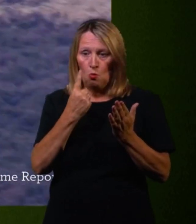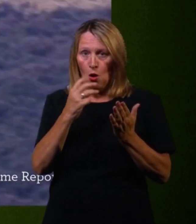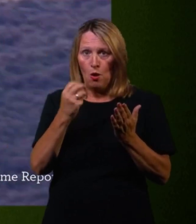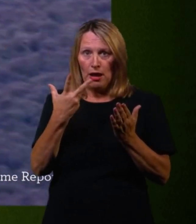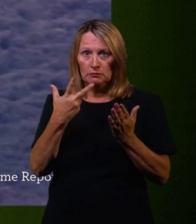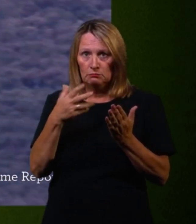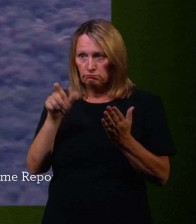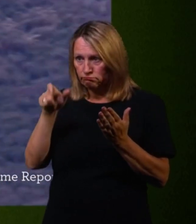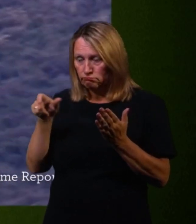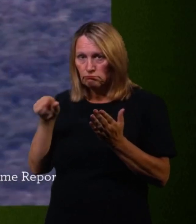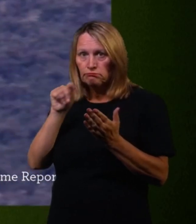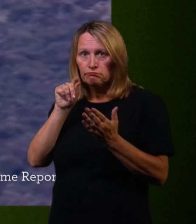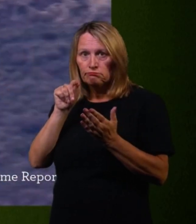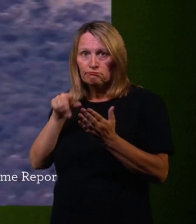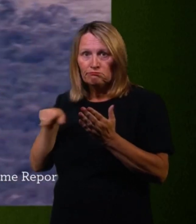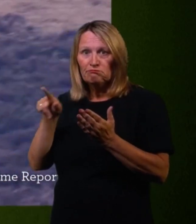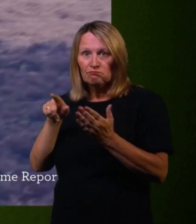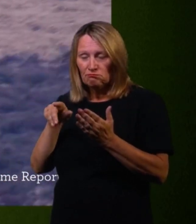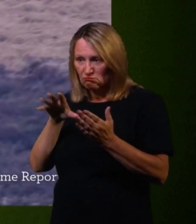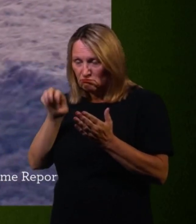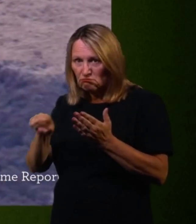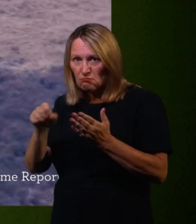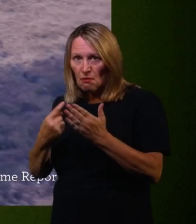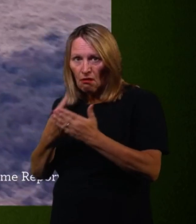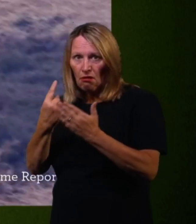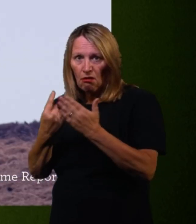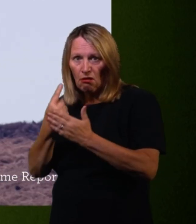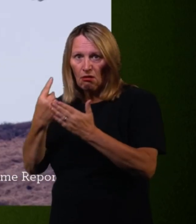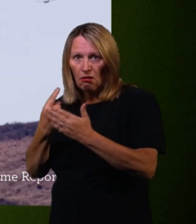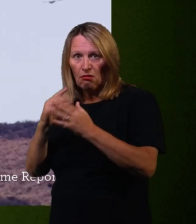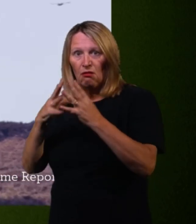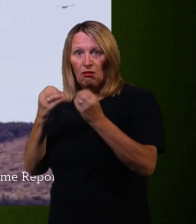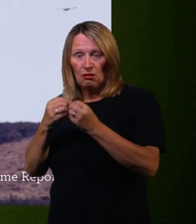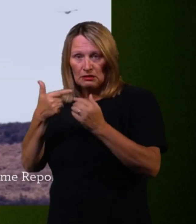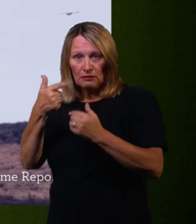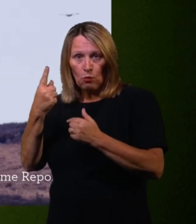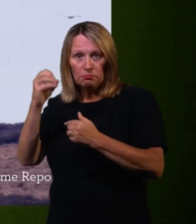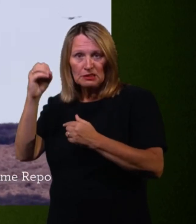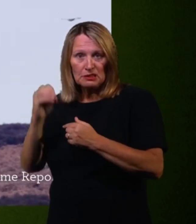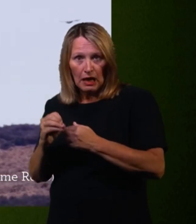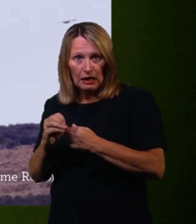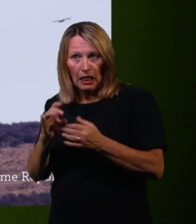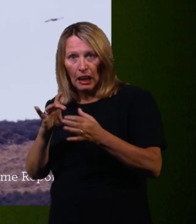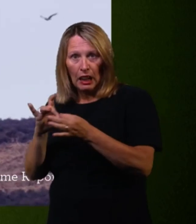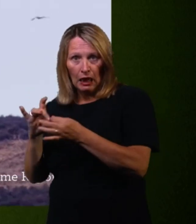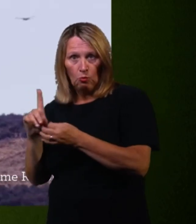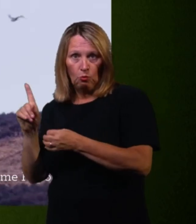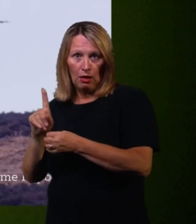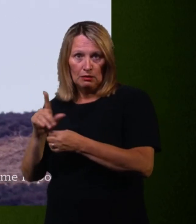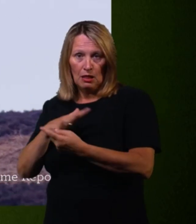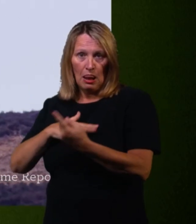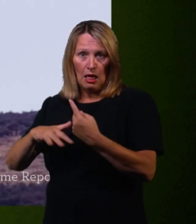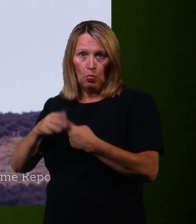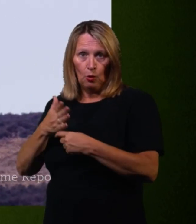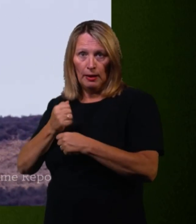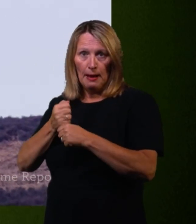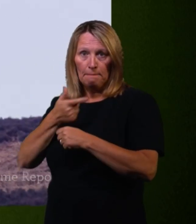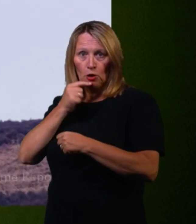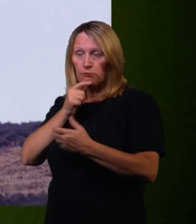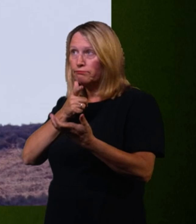incidents, and they say the majority of those, 71%, occurred in connection with land managed for game bird